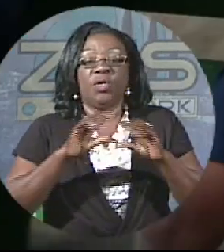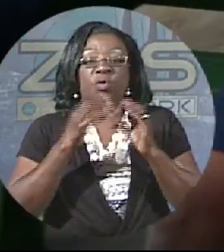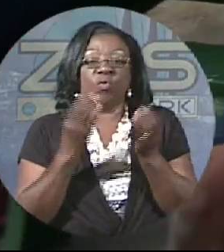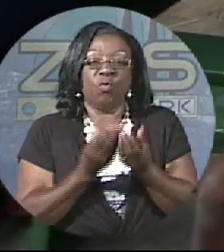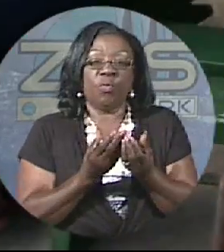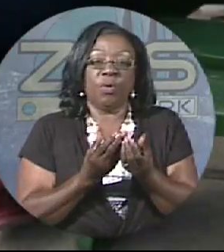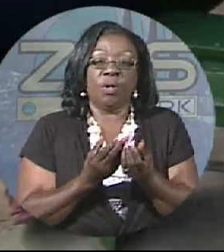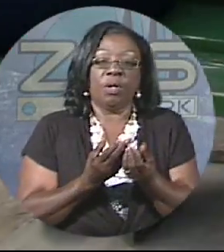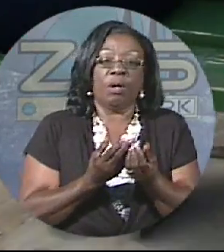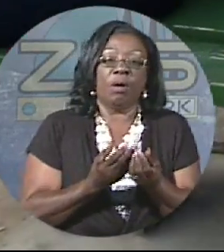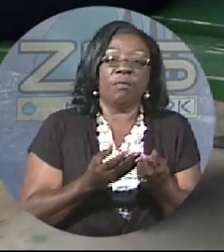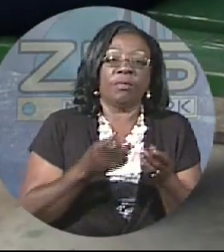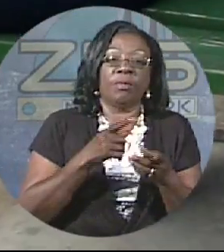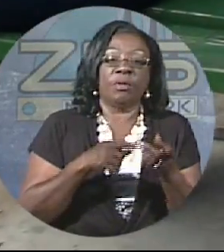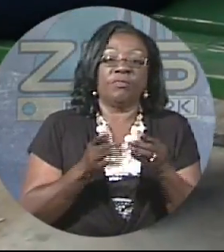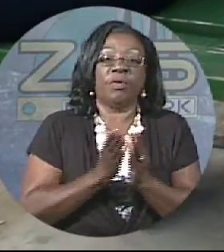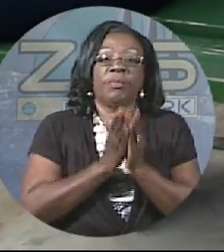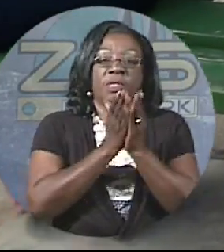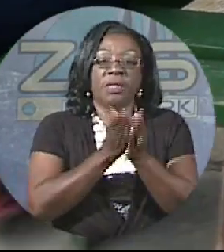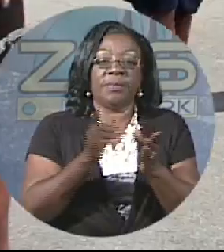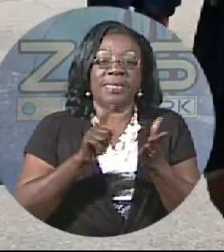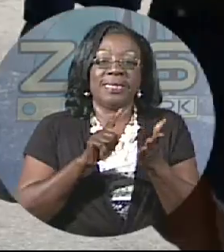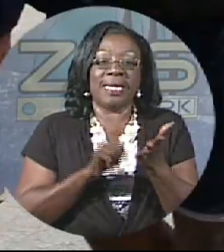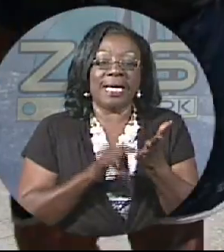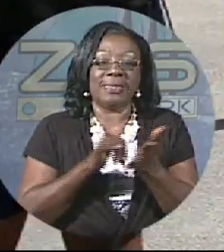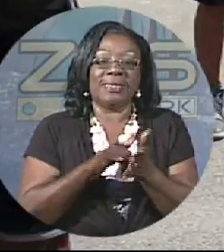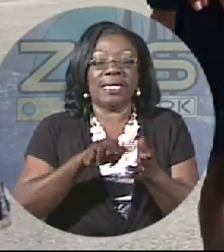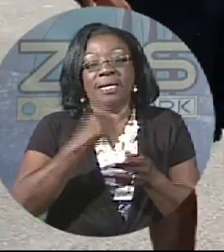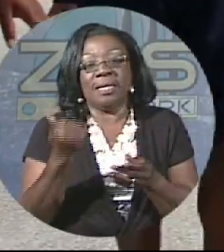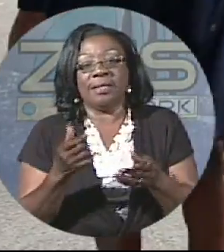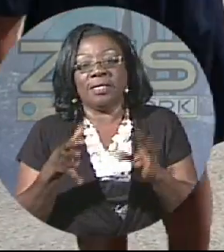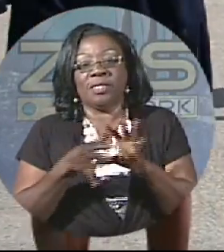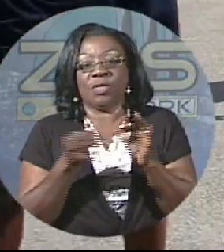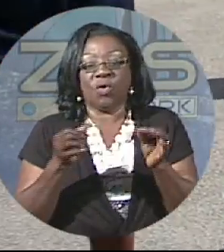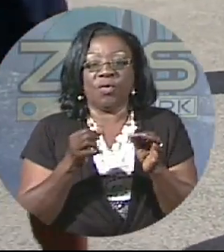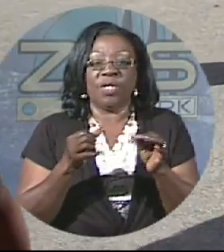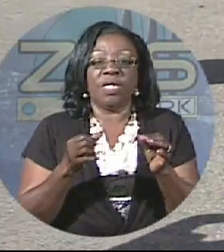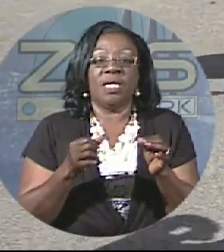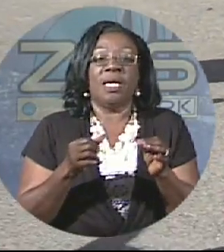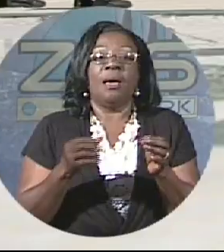Hanna. That in itself is another story. Join us tomorrow for part